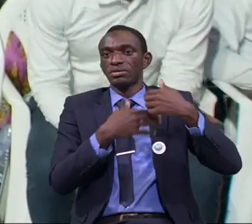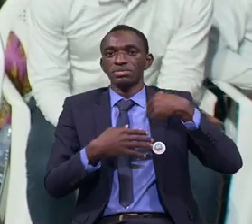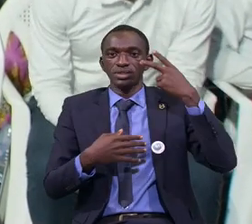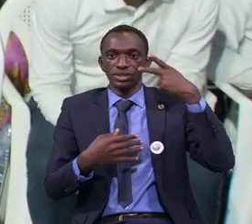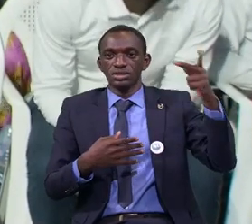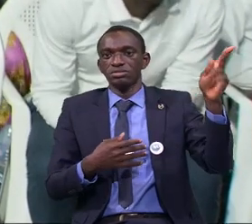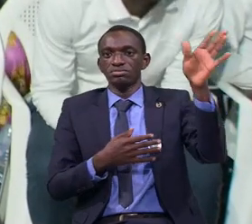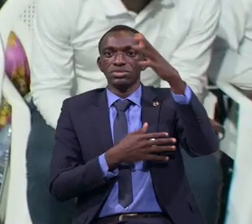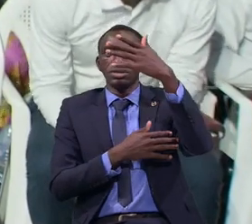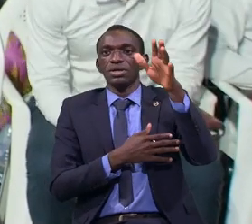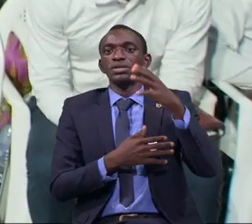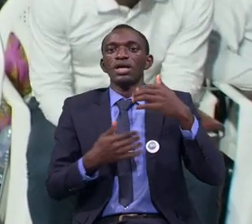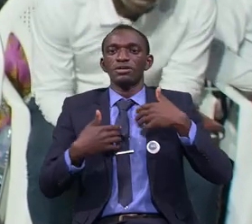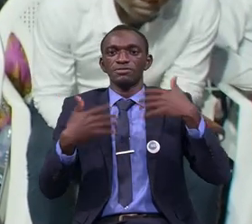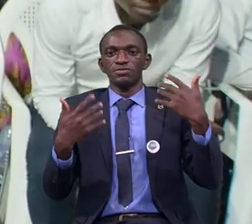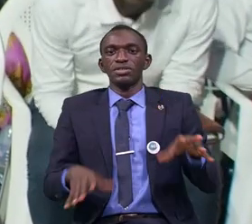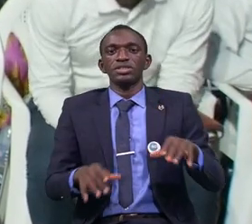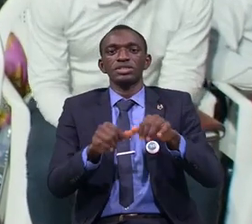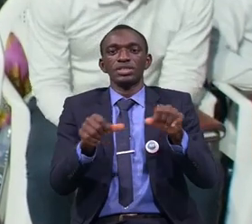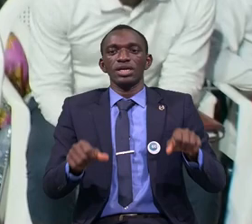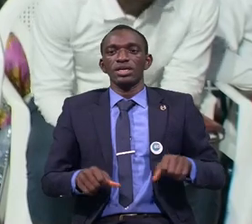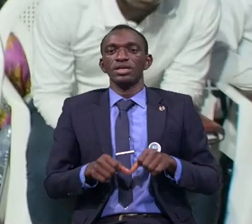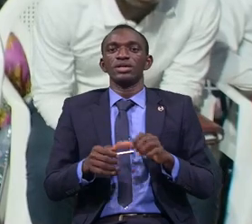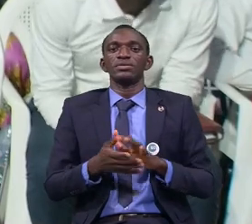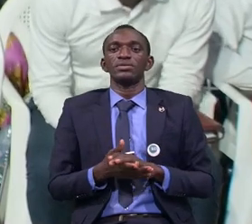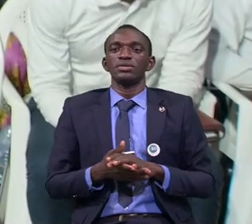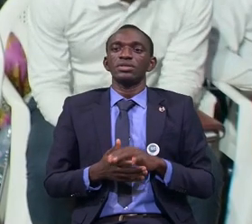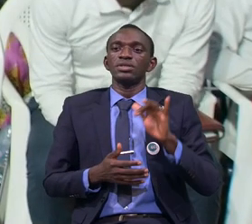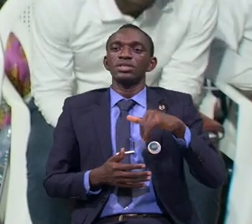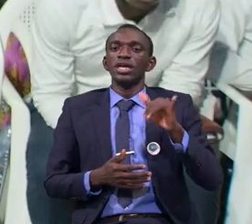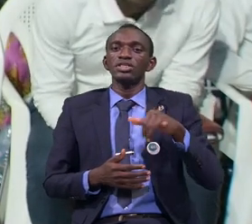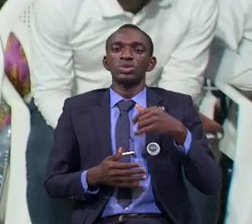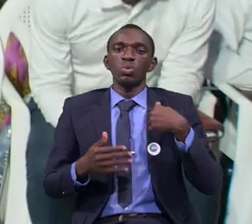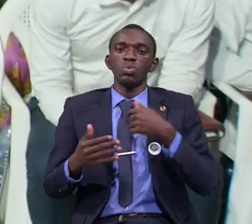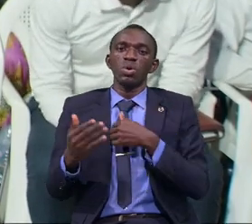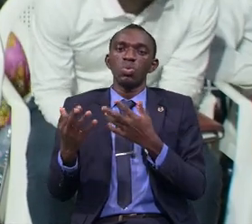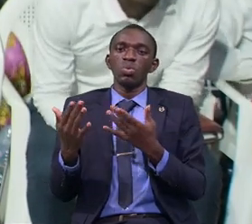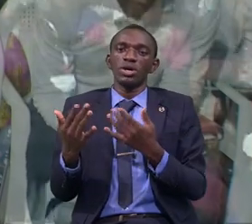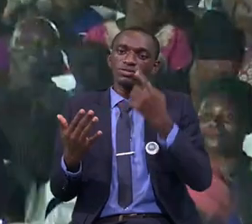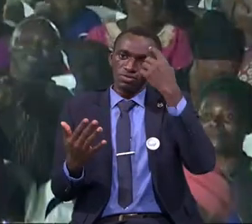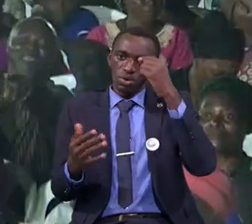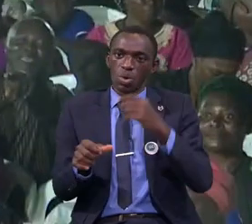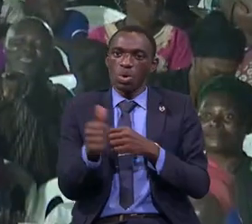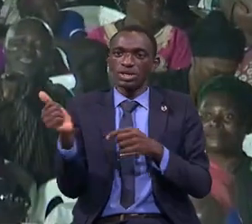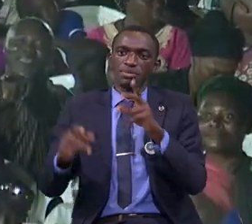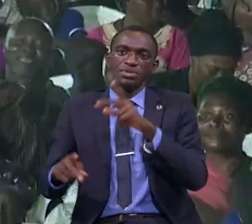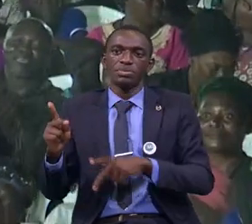They are finished over there. Yes, we are waiting for others. Yes, in the middle here and at the